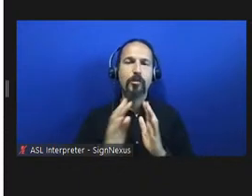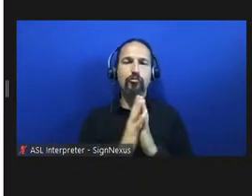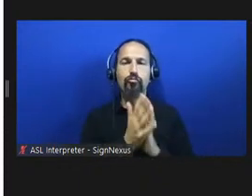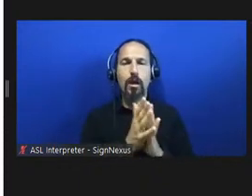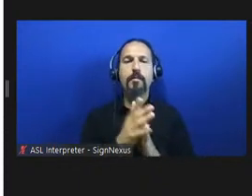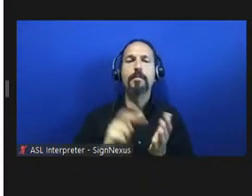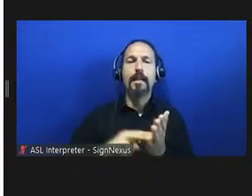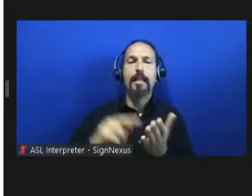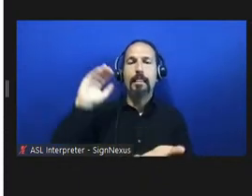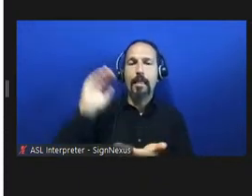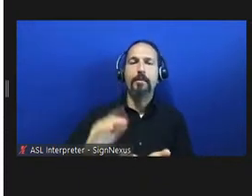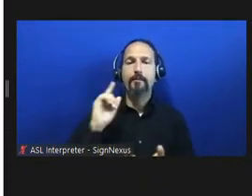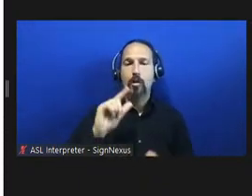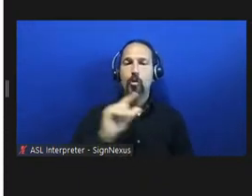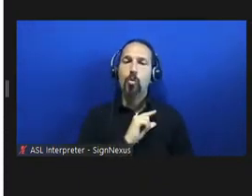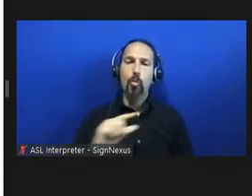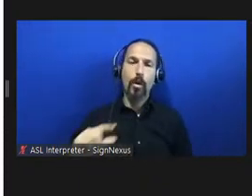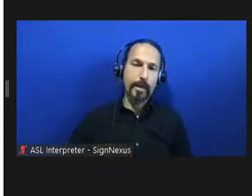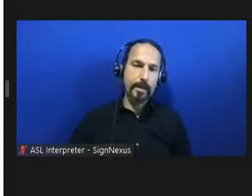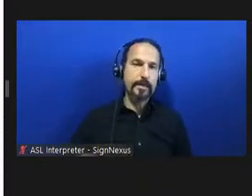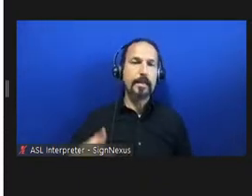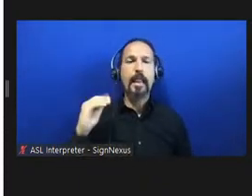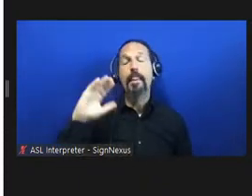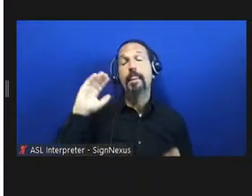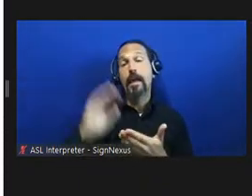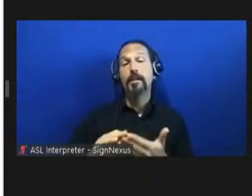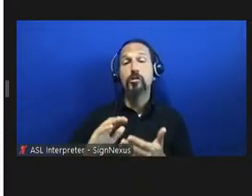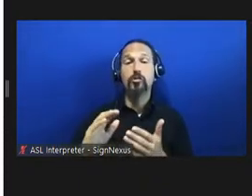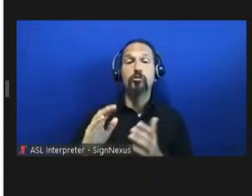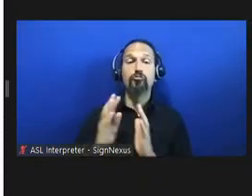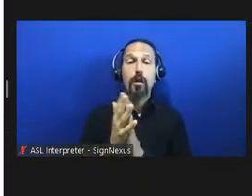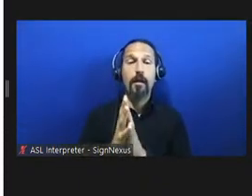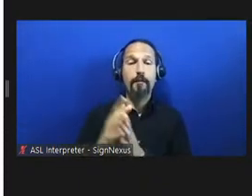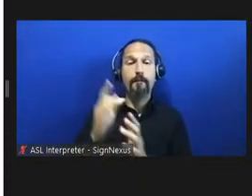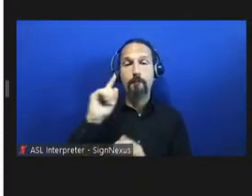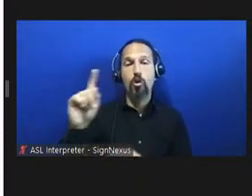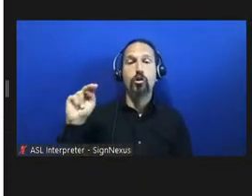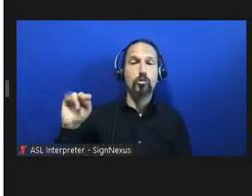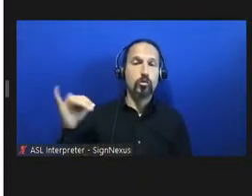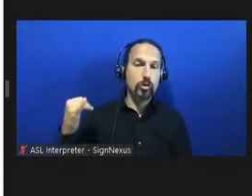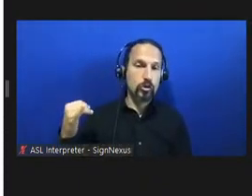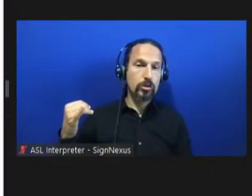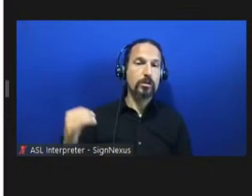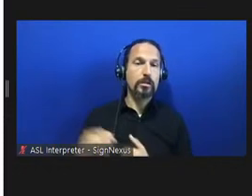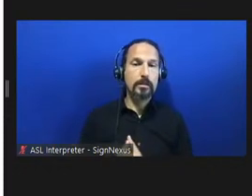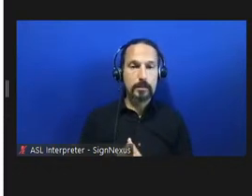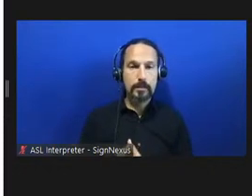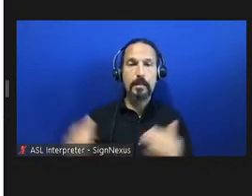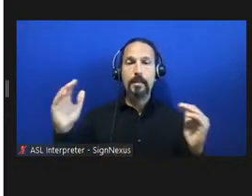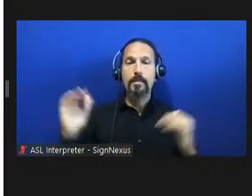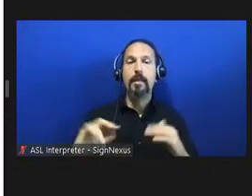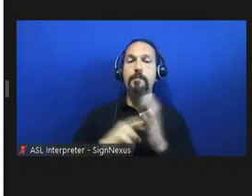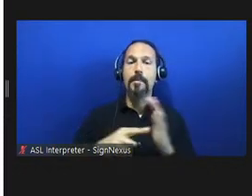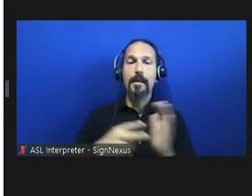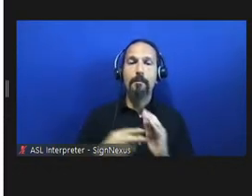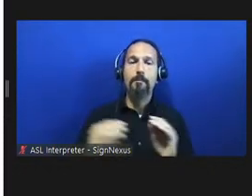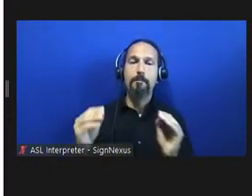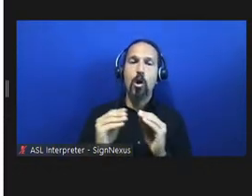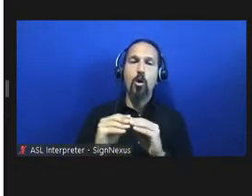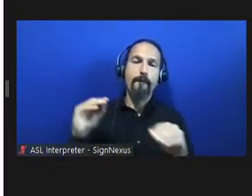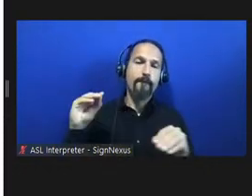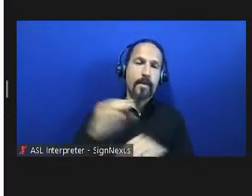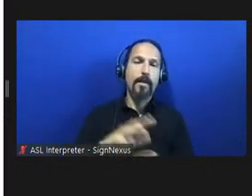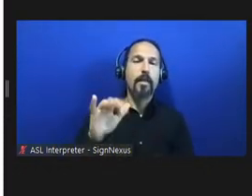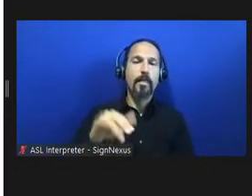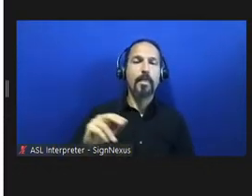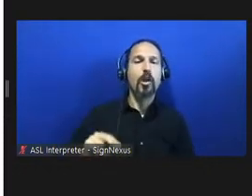in less effect reducing traffic from Queens and much less affect reducing traffic from New Jersey they result in Greater effects reducing